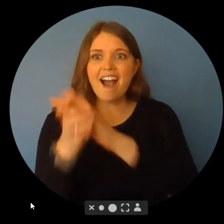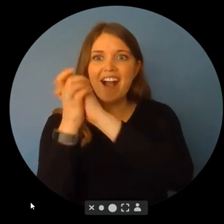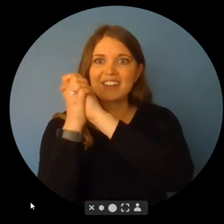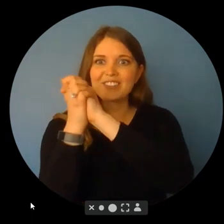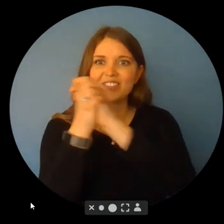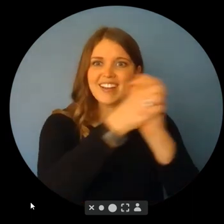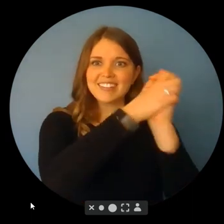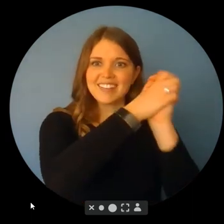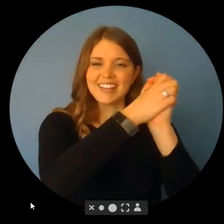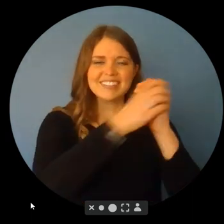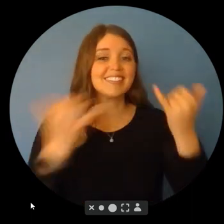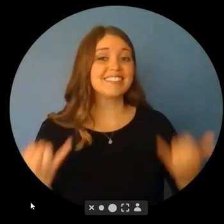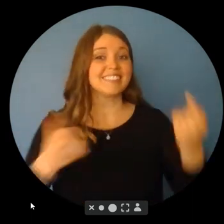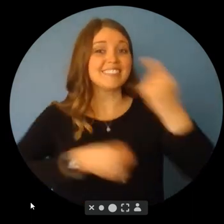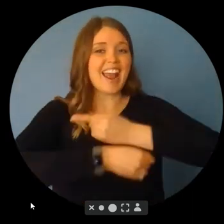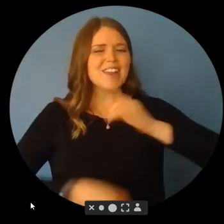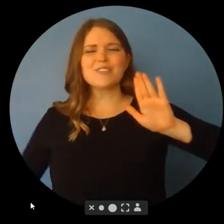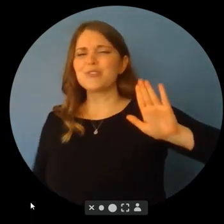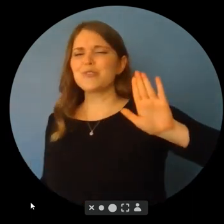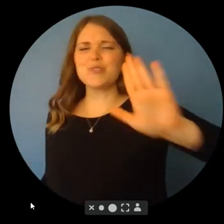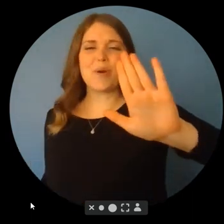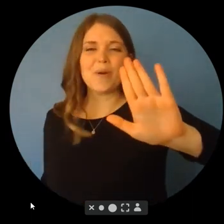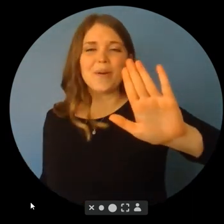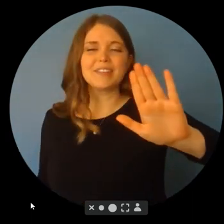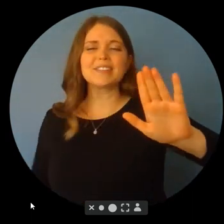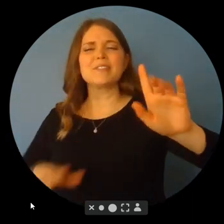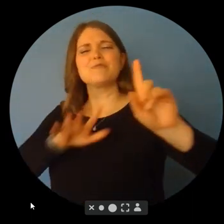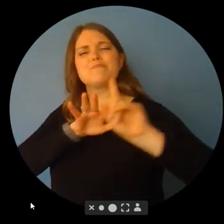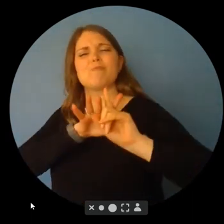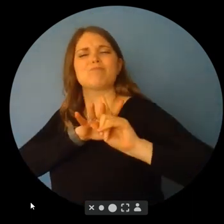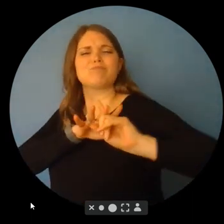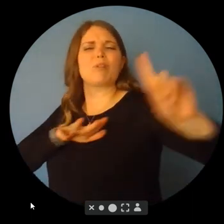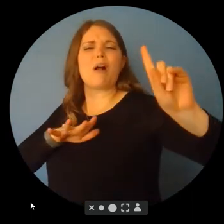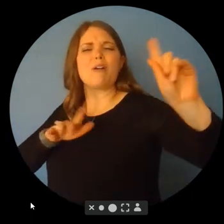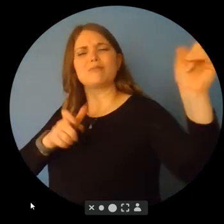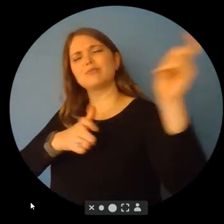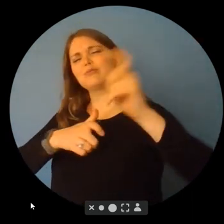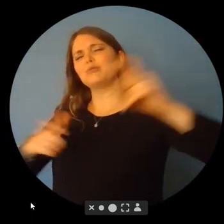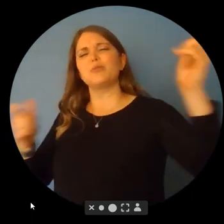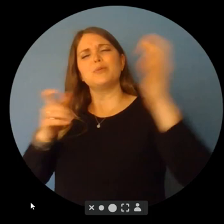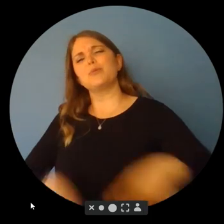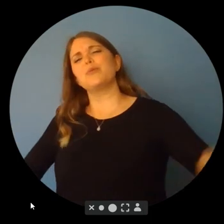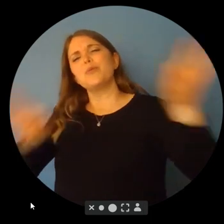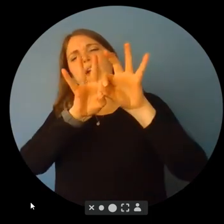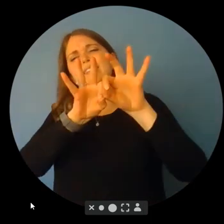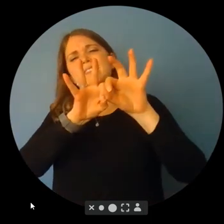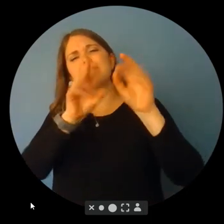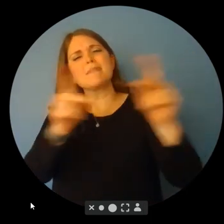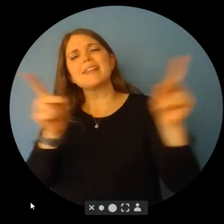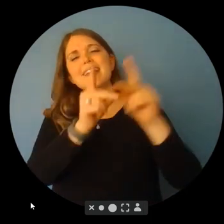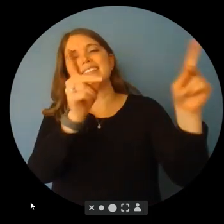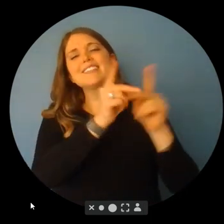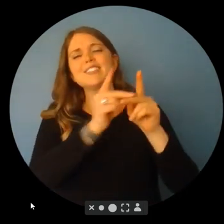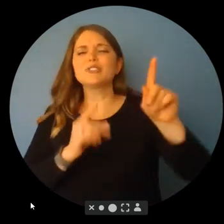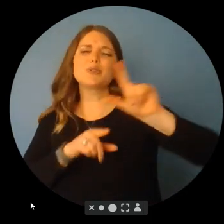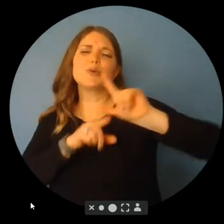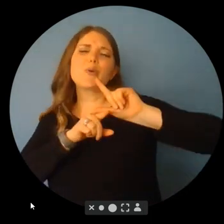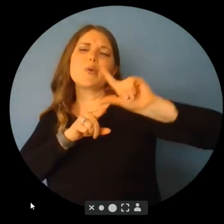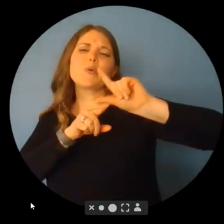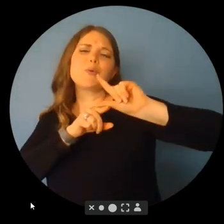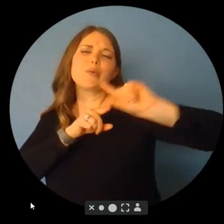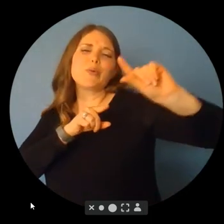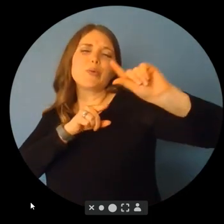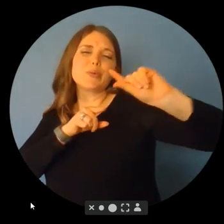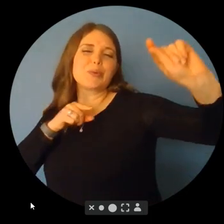Congratulations, today is your day. You're off to great places. You're off and away.